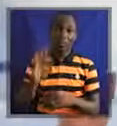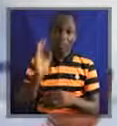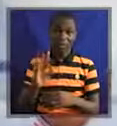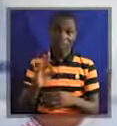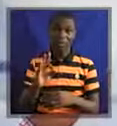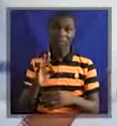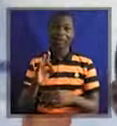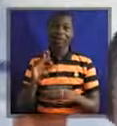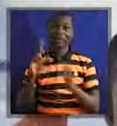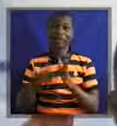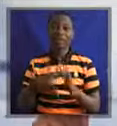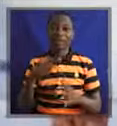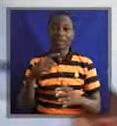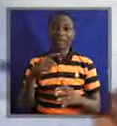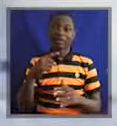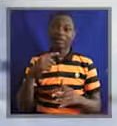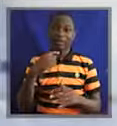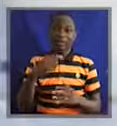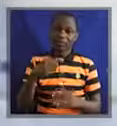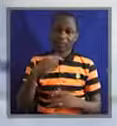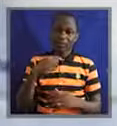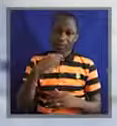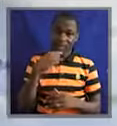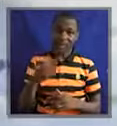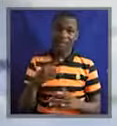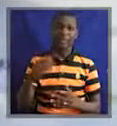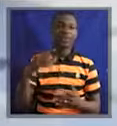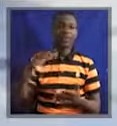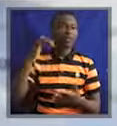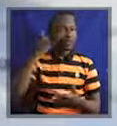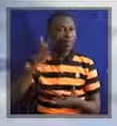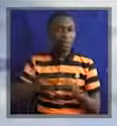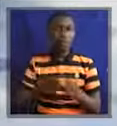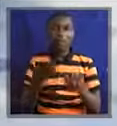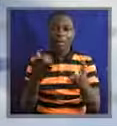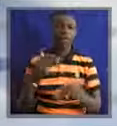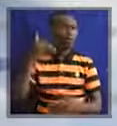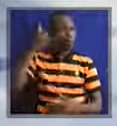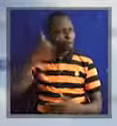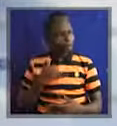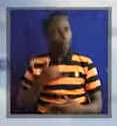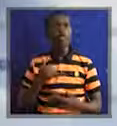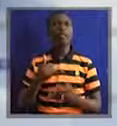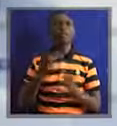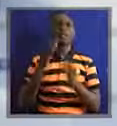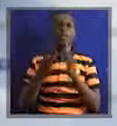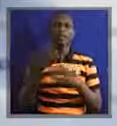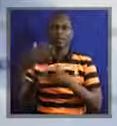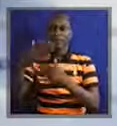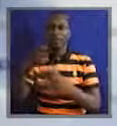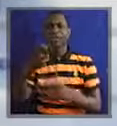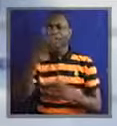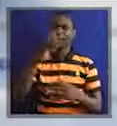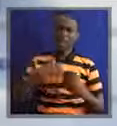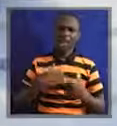afei wo se mi telephone number nie me de tudwa frɛ me na obi a generational curse e wo abra bom bia ra no bra